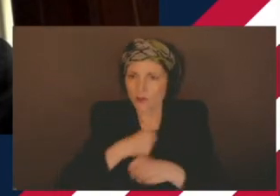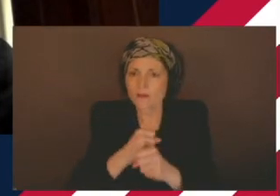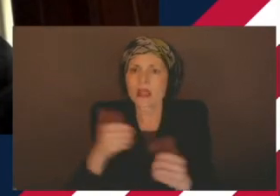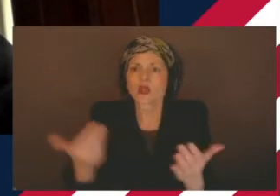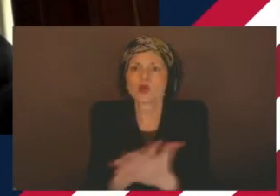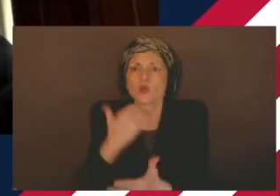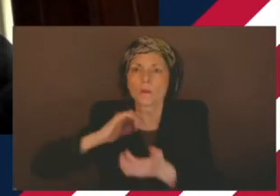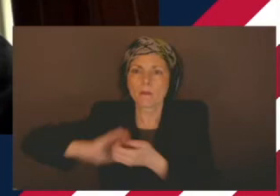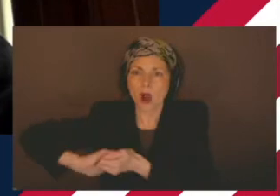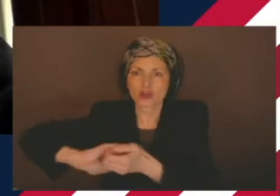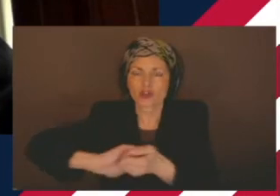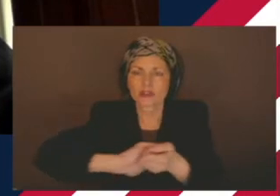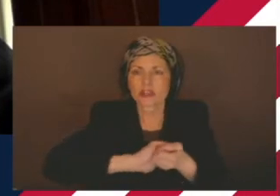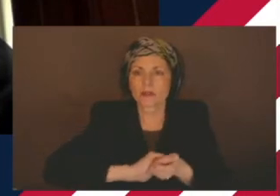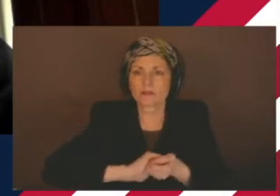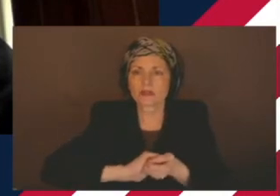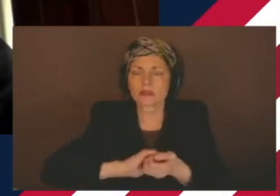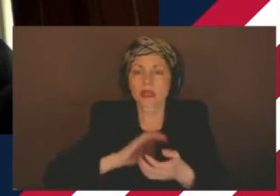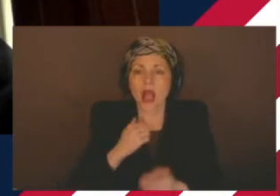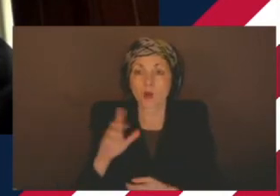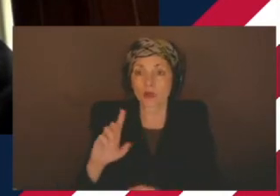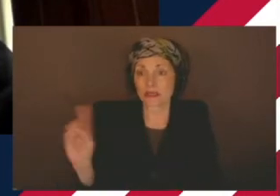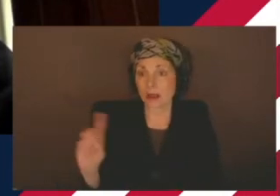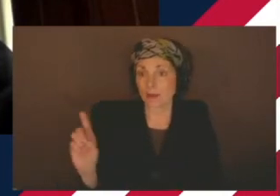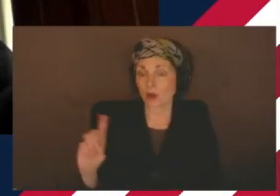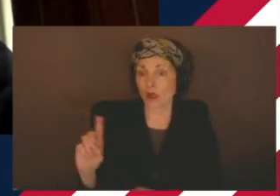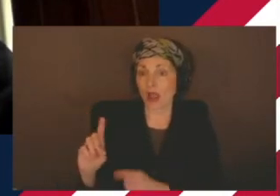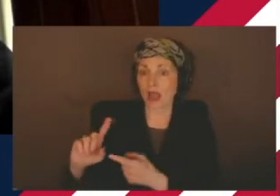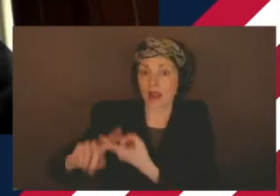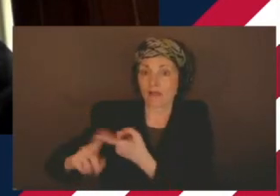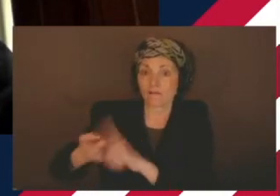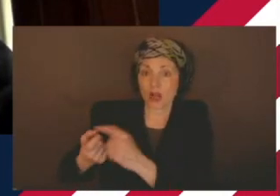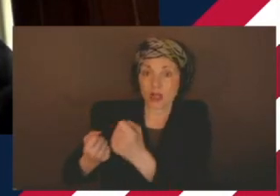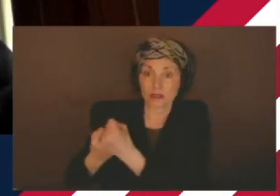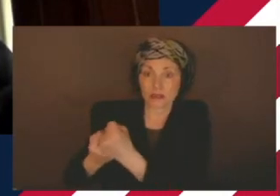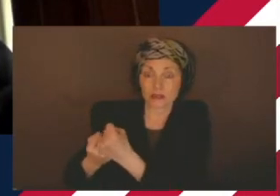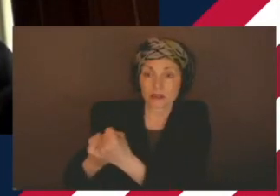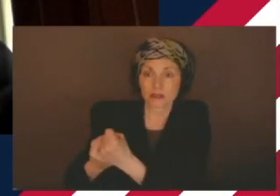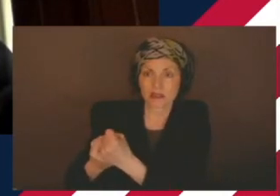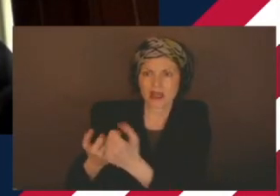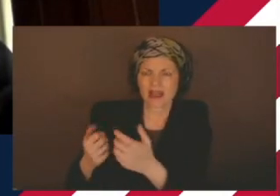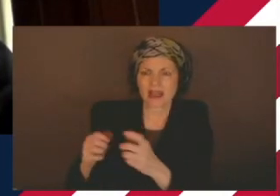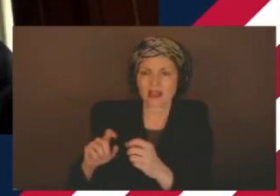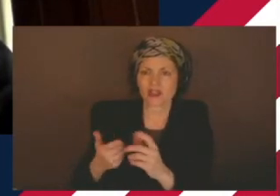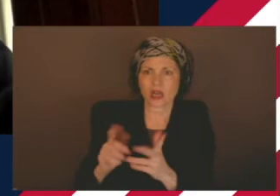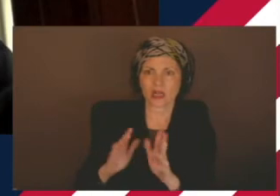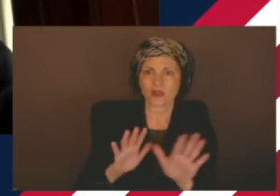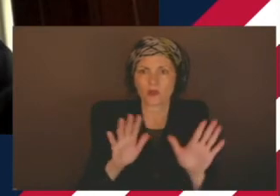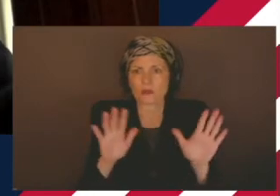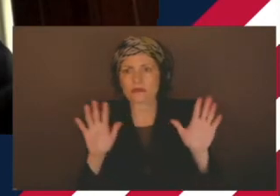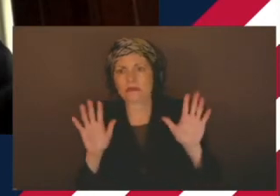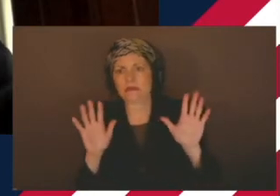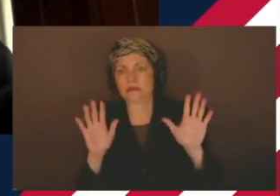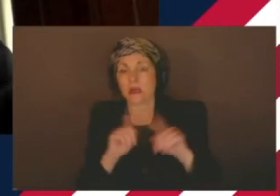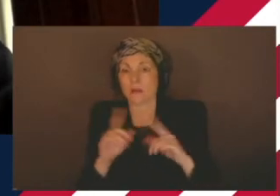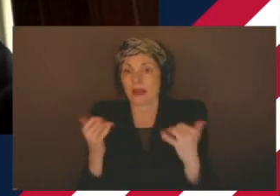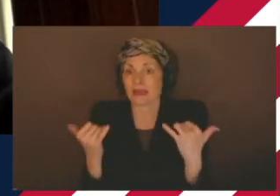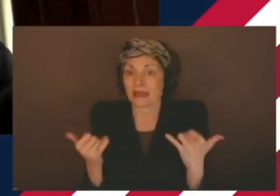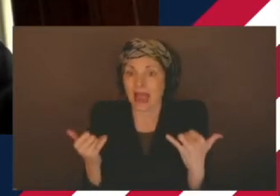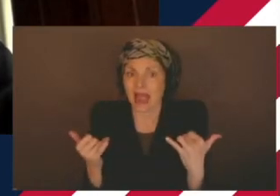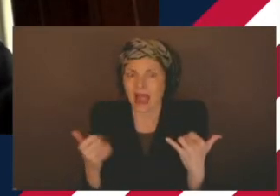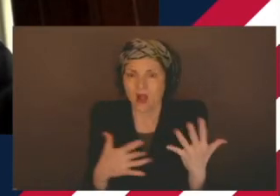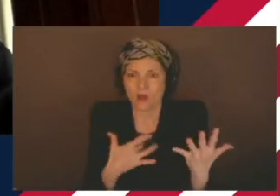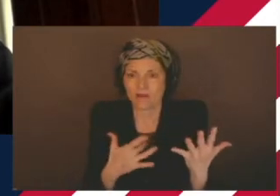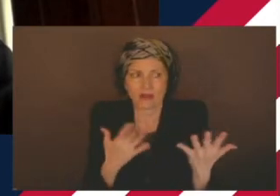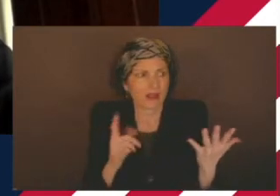Our democratic allies are starting to mount efforts to push back on authoritarianism, but today they find themselves alone without a reliable partner in the